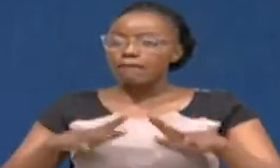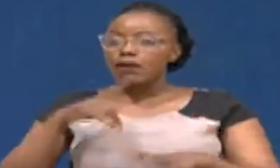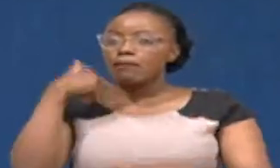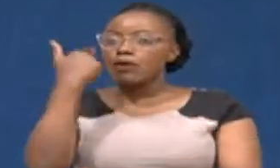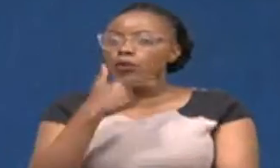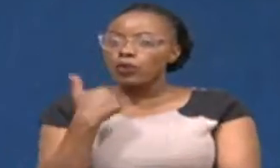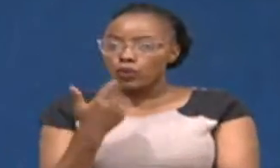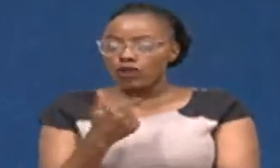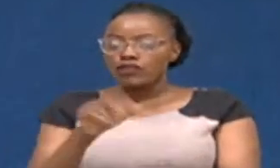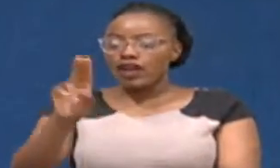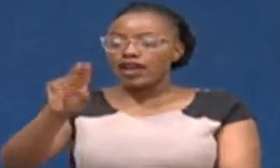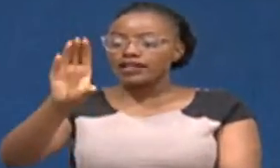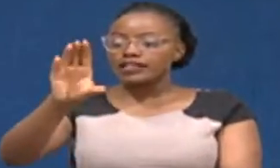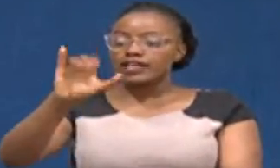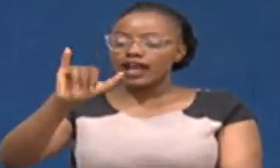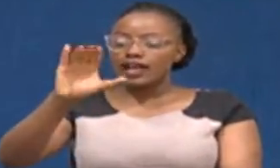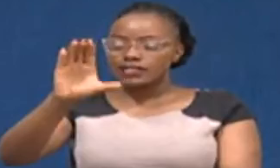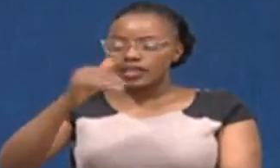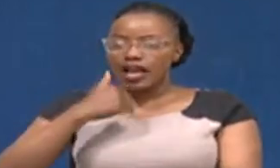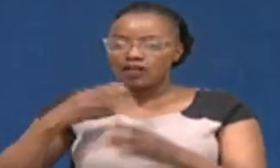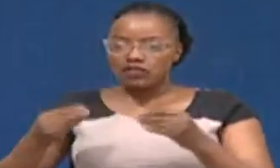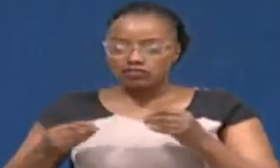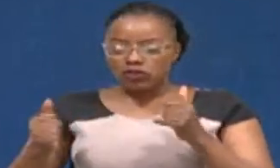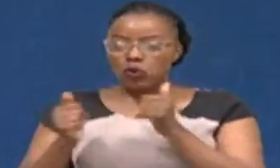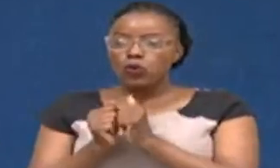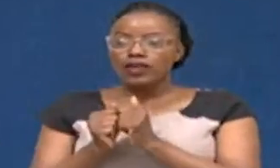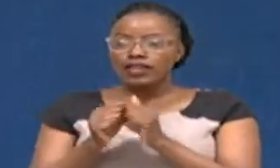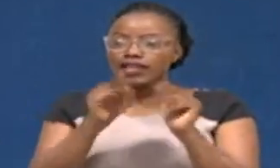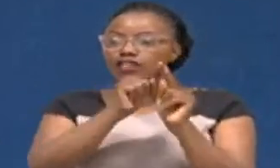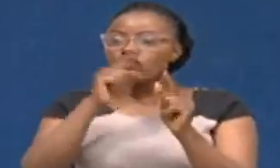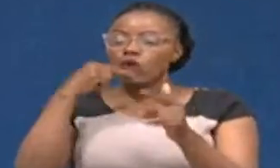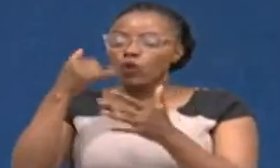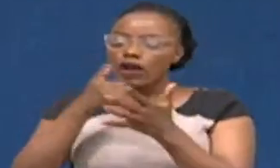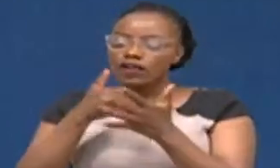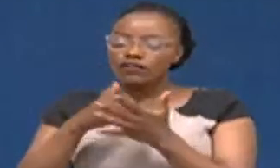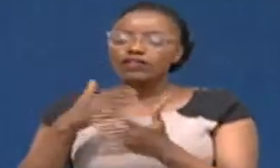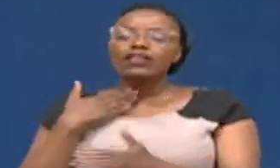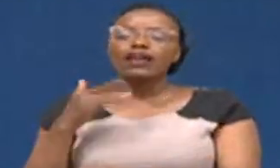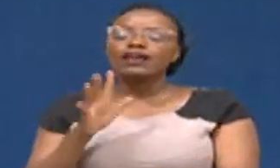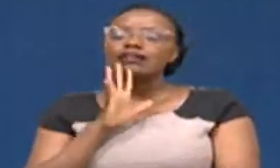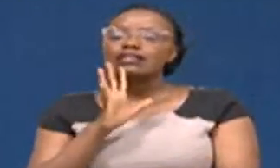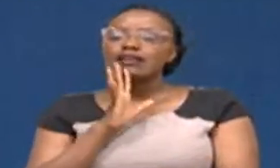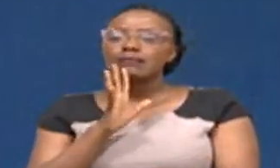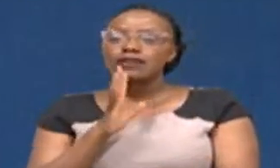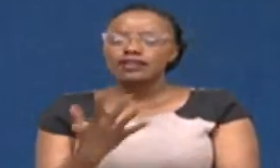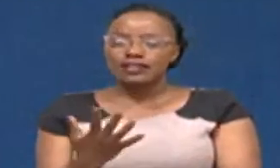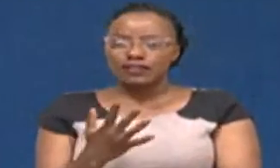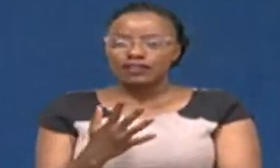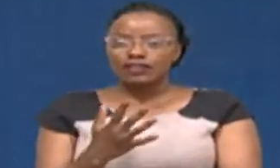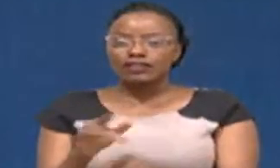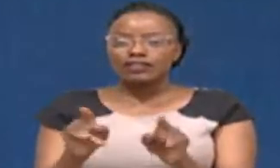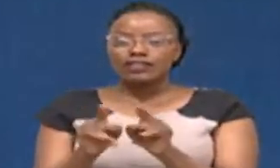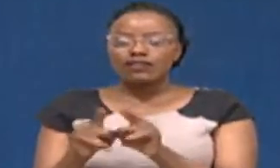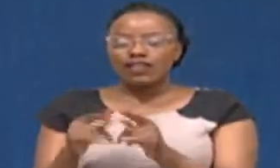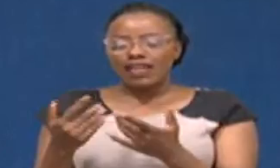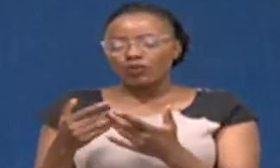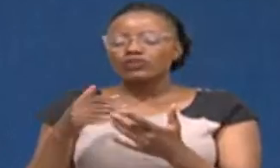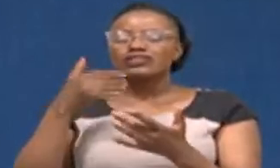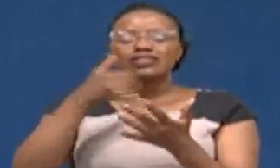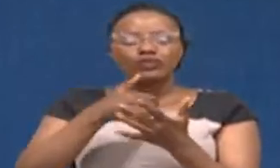that as NCIC we have dealt with who are involved in hate speech, it cuts right